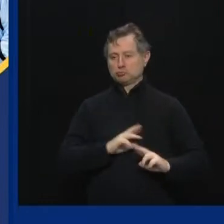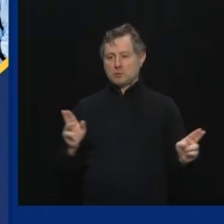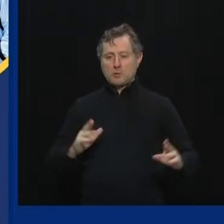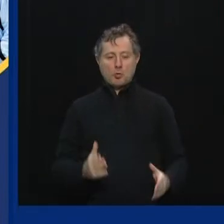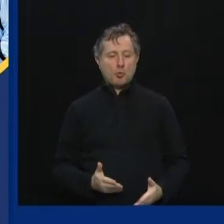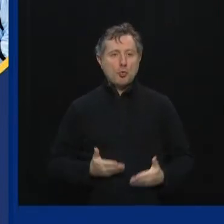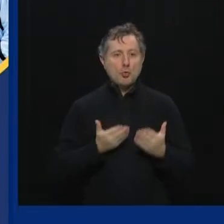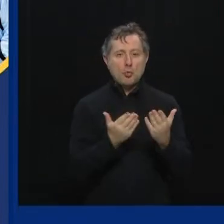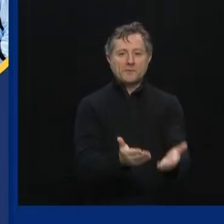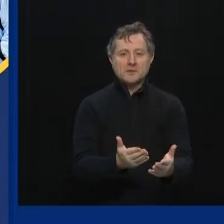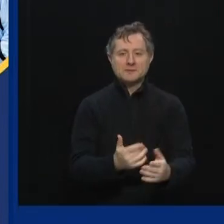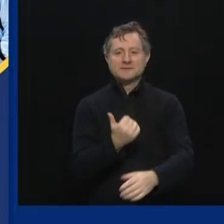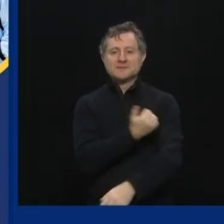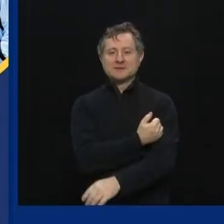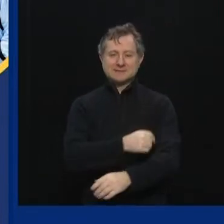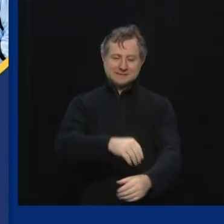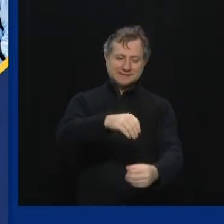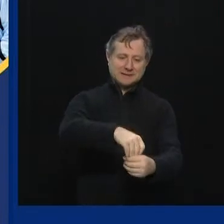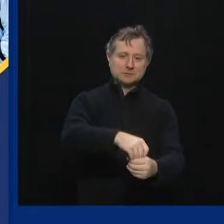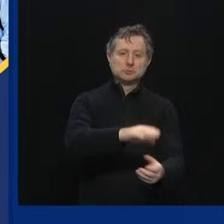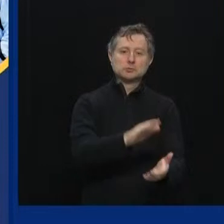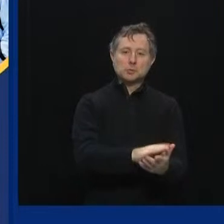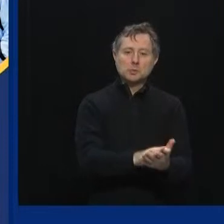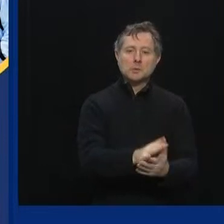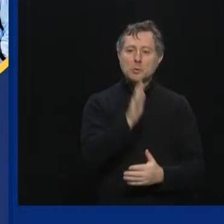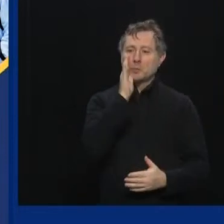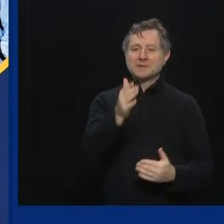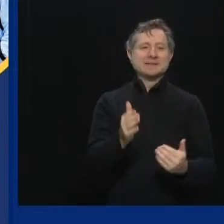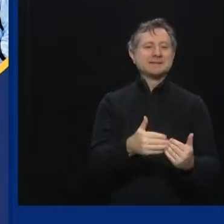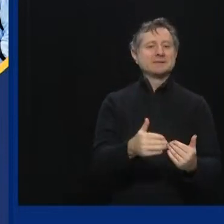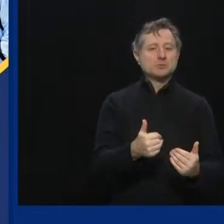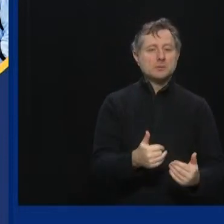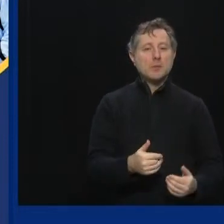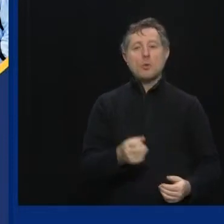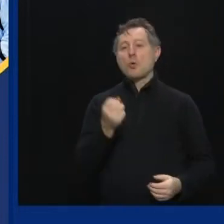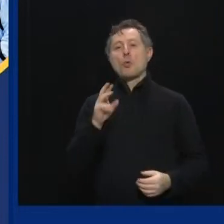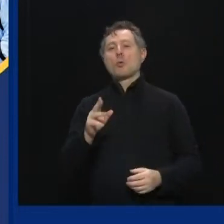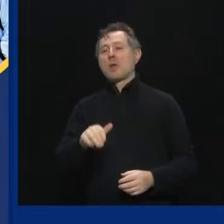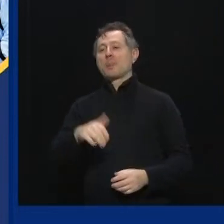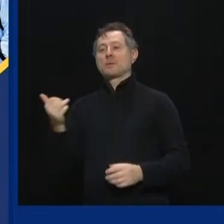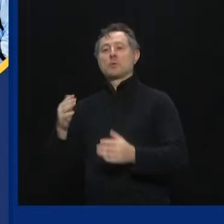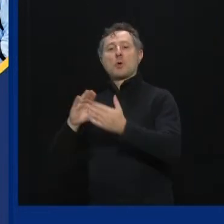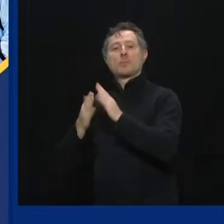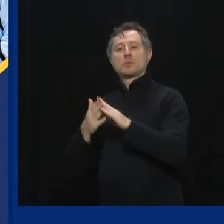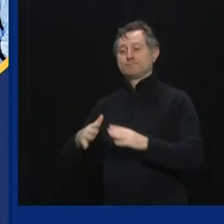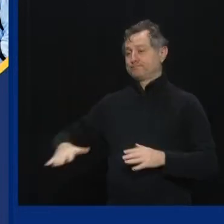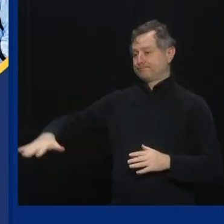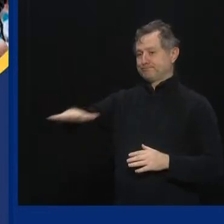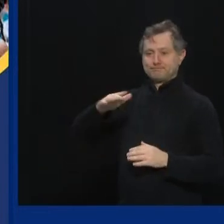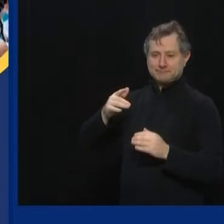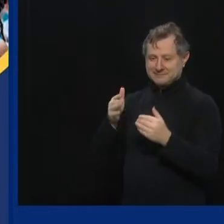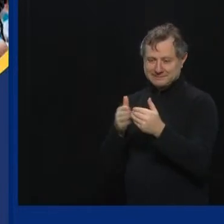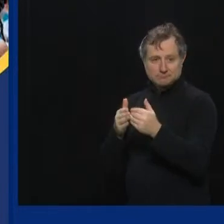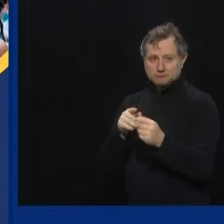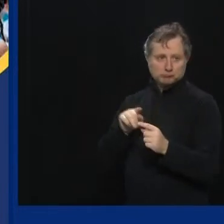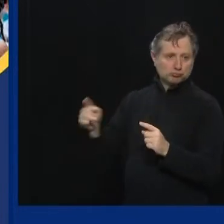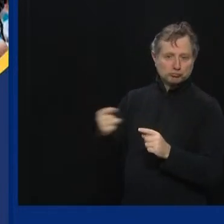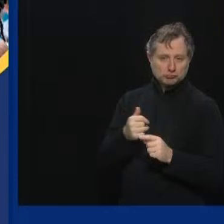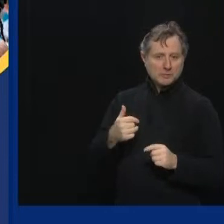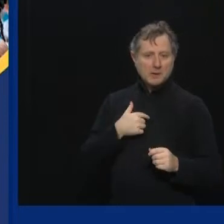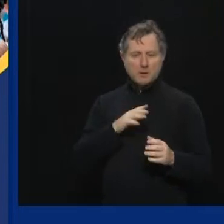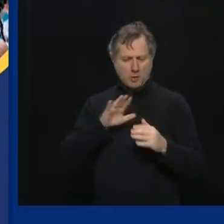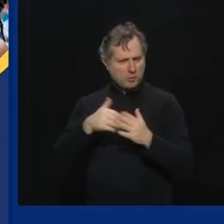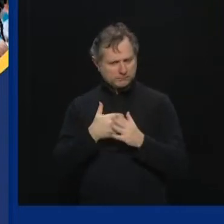vaccines in the schools, which I think will be easiest, as well as other places in their community. So that all is happening right now.